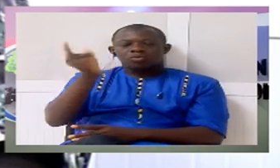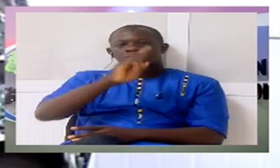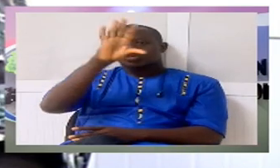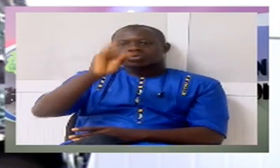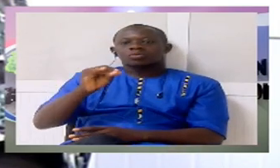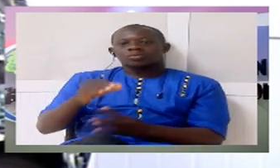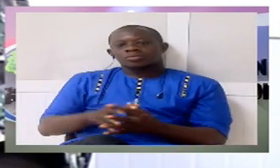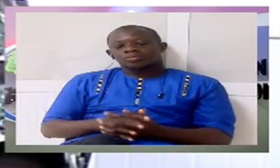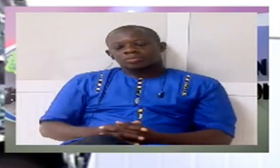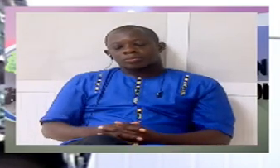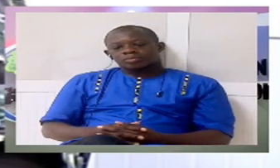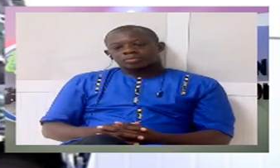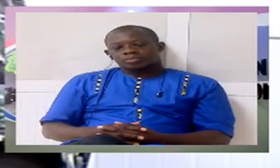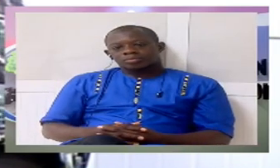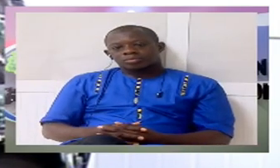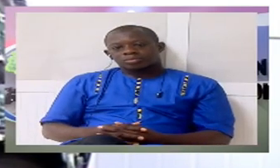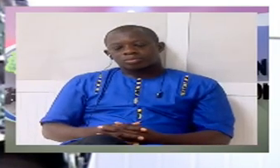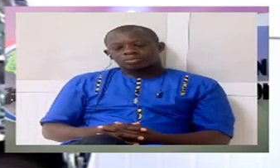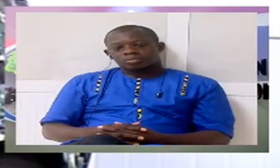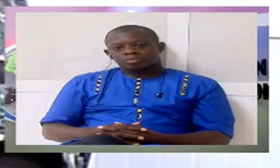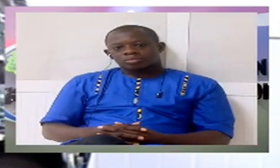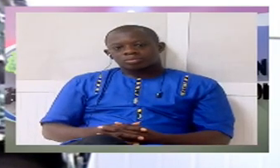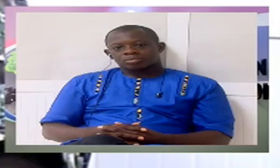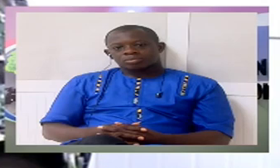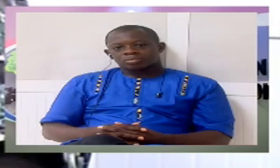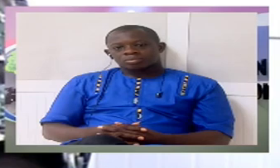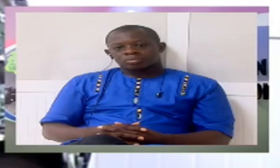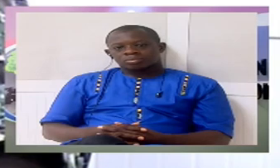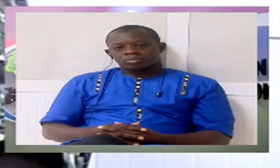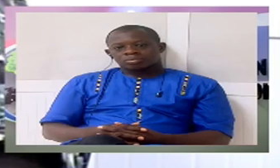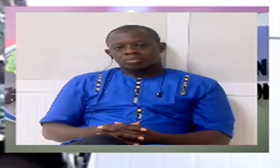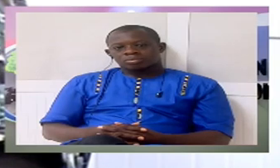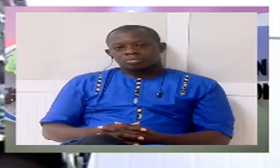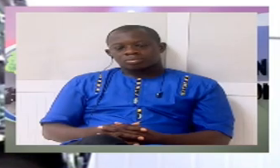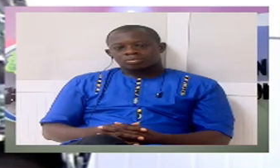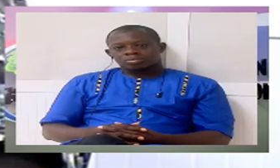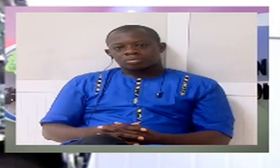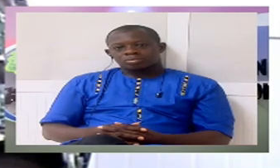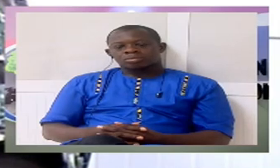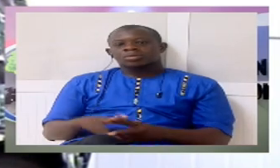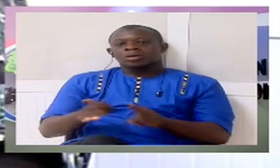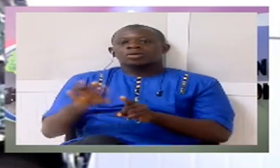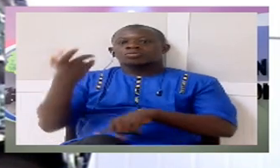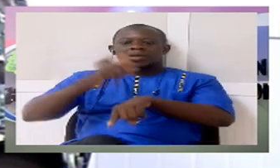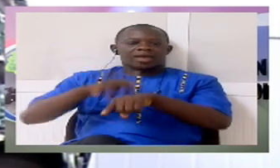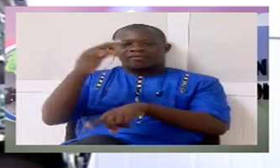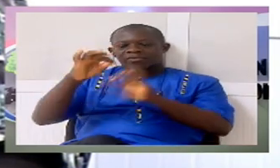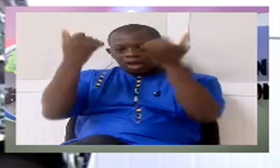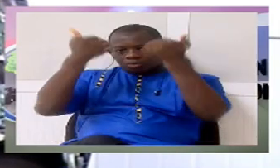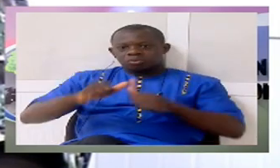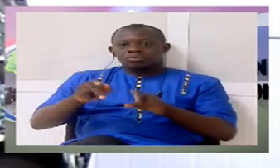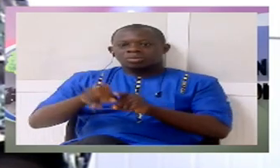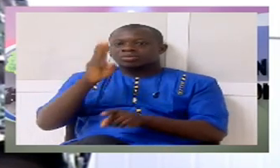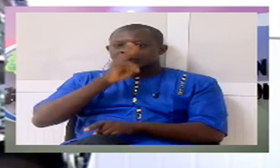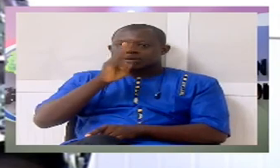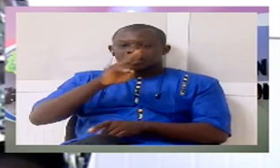ñu légui da nga tay pour nga mëna seal VIP. When such a threat is approaching, you